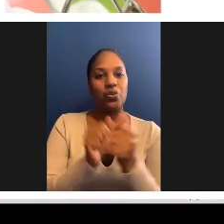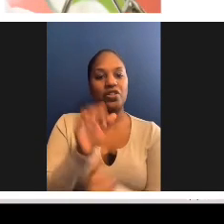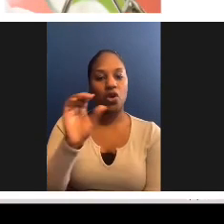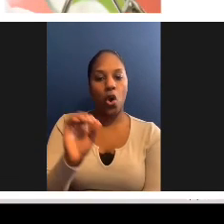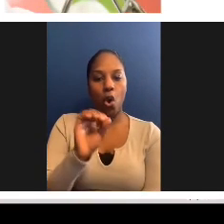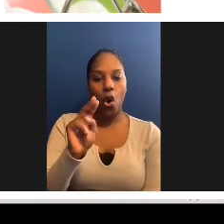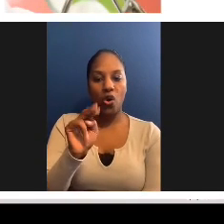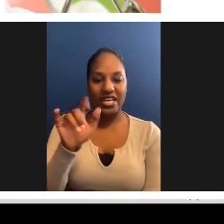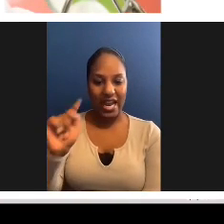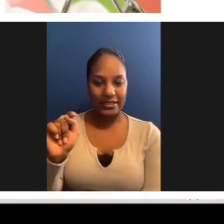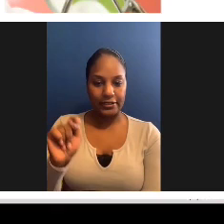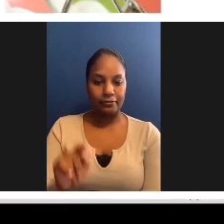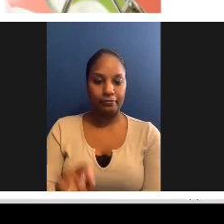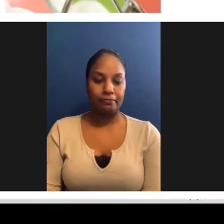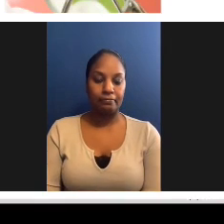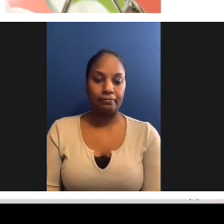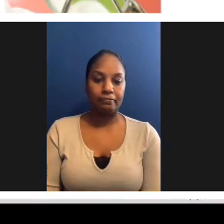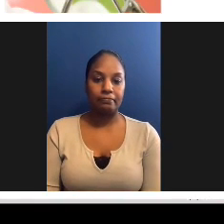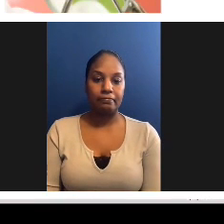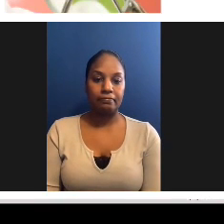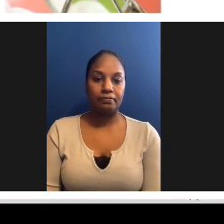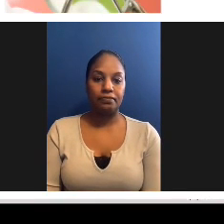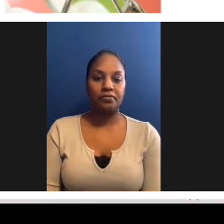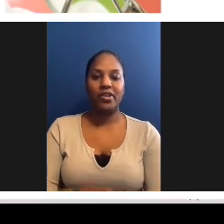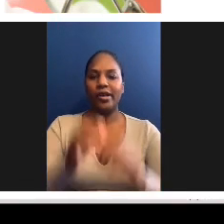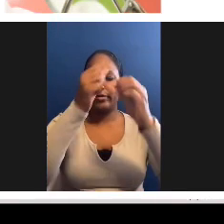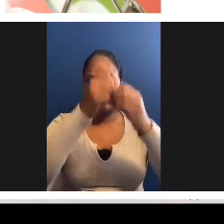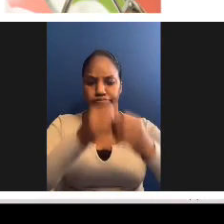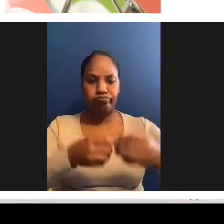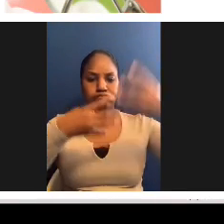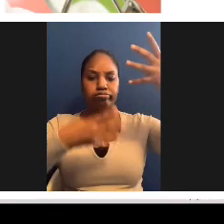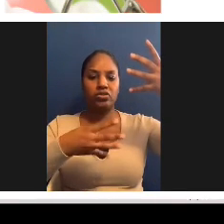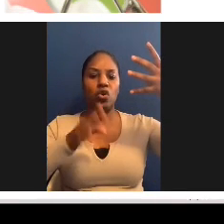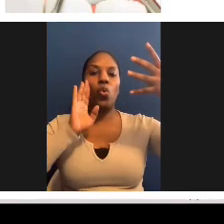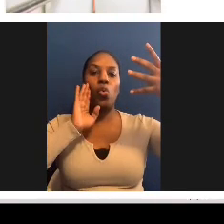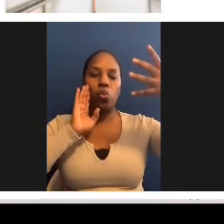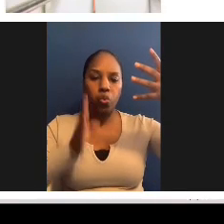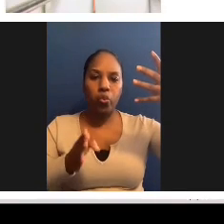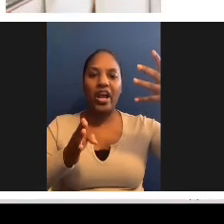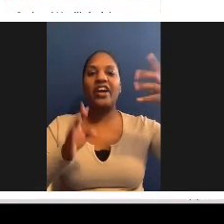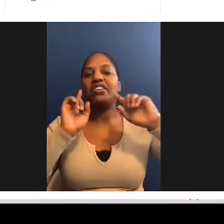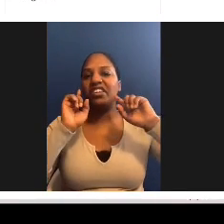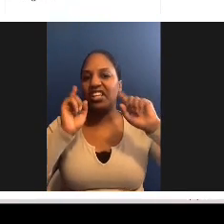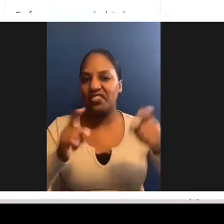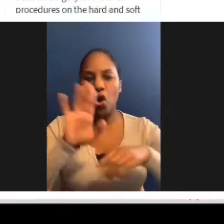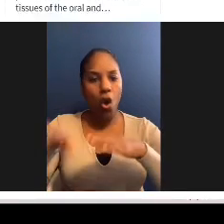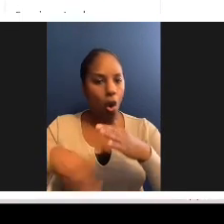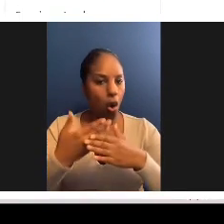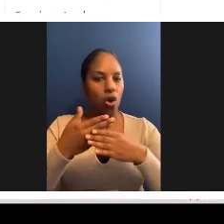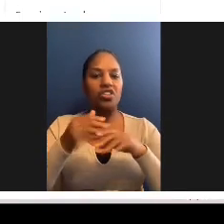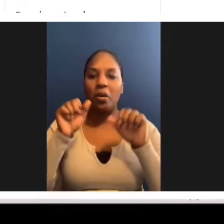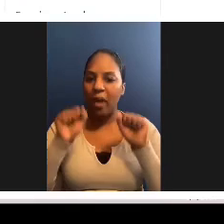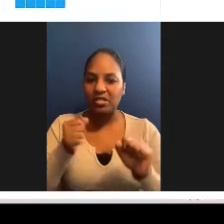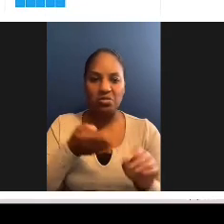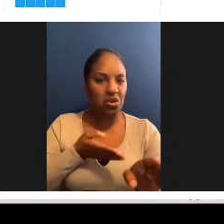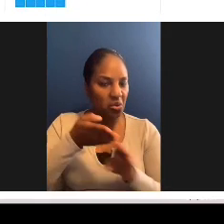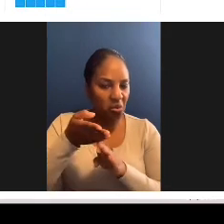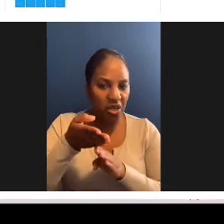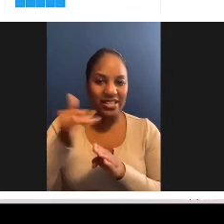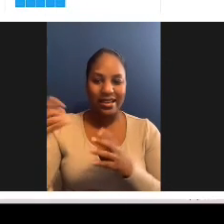So this will list all of the possible occupations that might interest me according to my personality